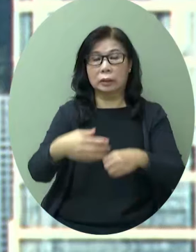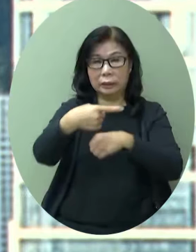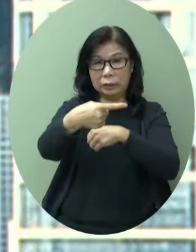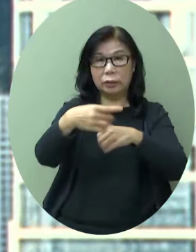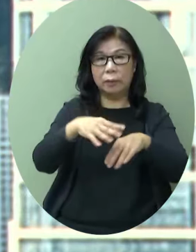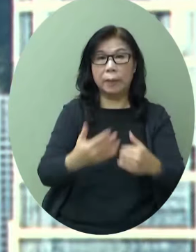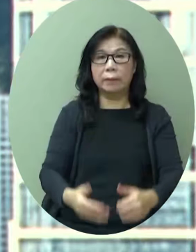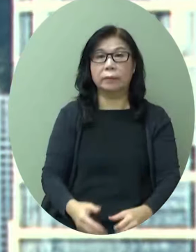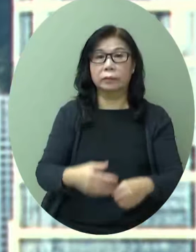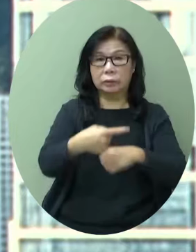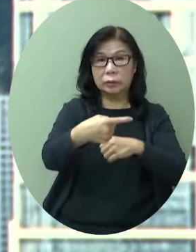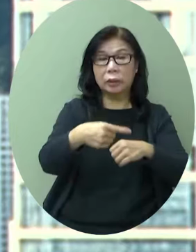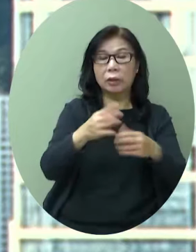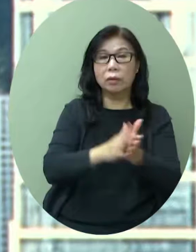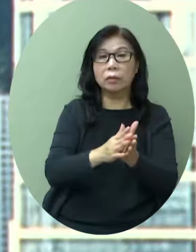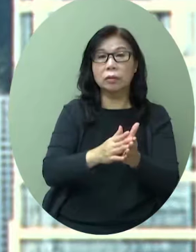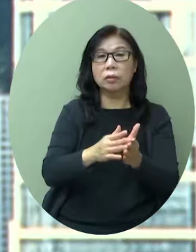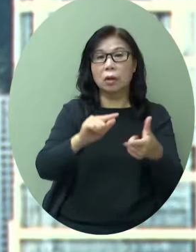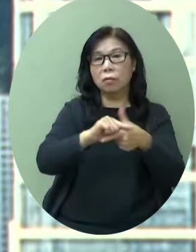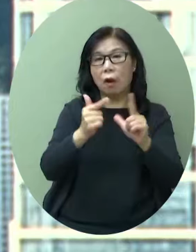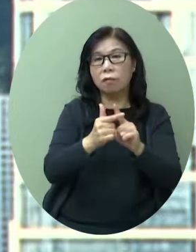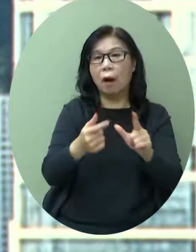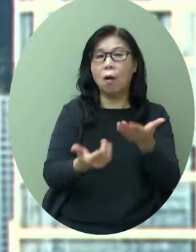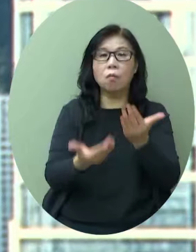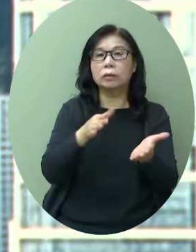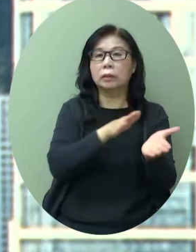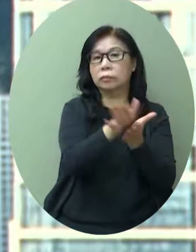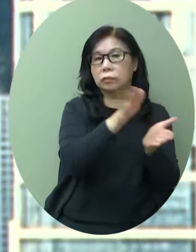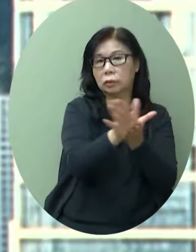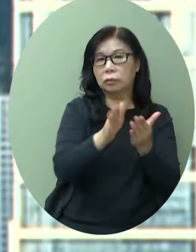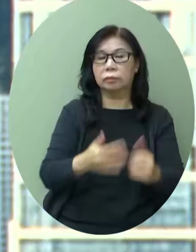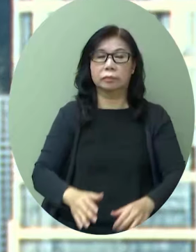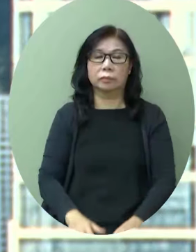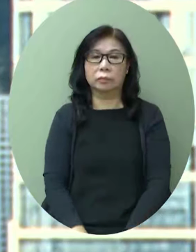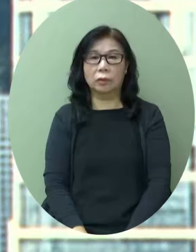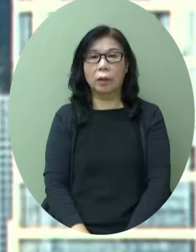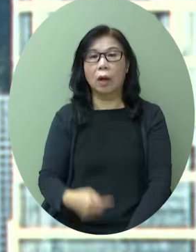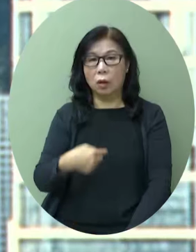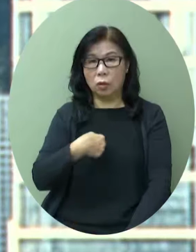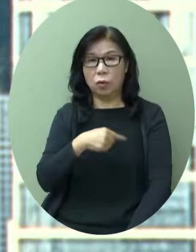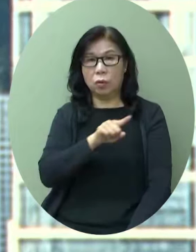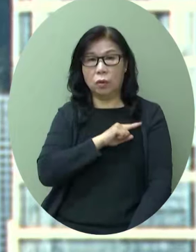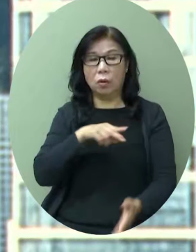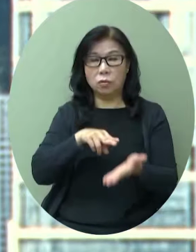would leave it to the Secretary for Food and Health. I think the Bureau will issue a detailed